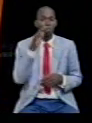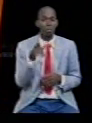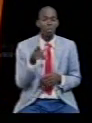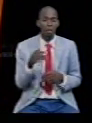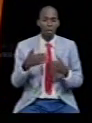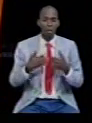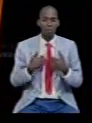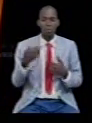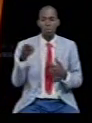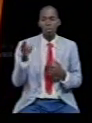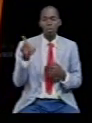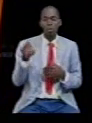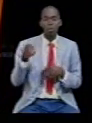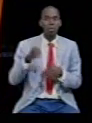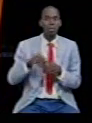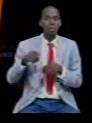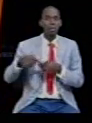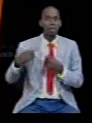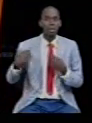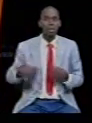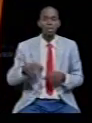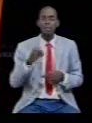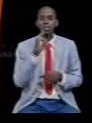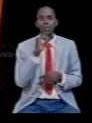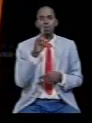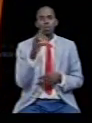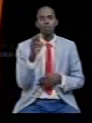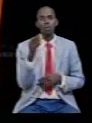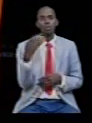the heart, yes, is one of the